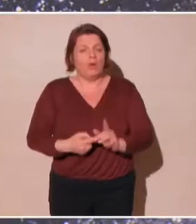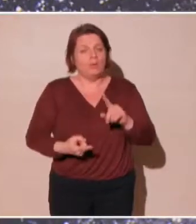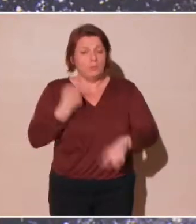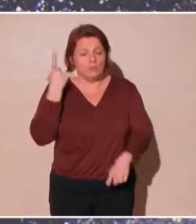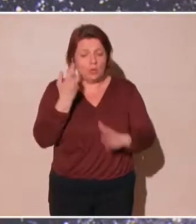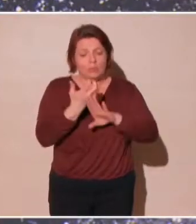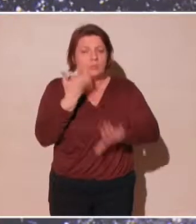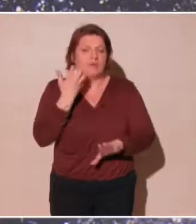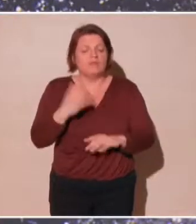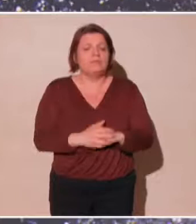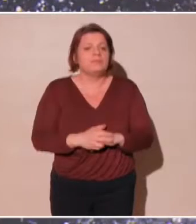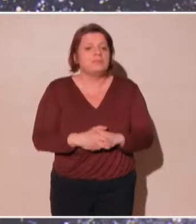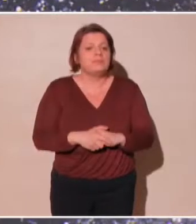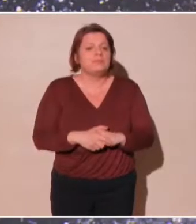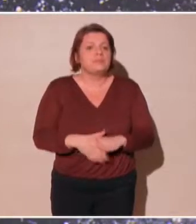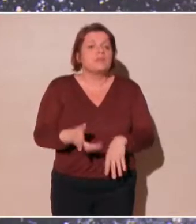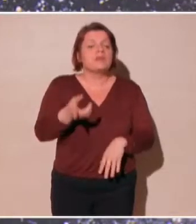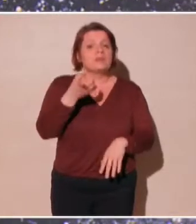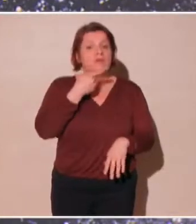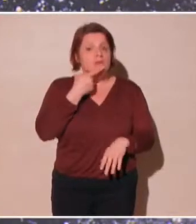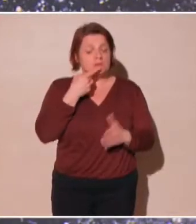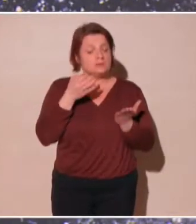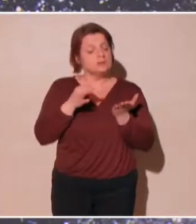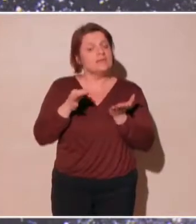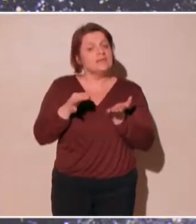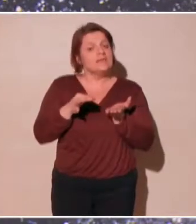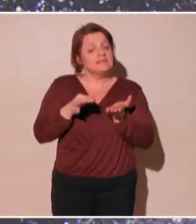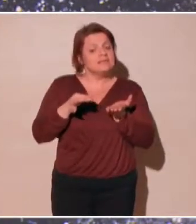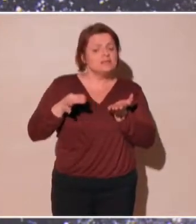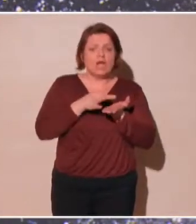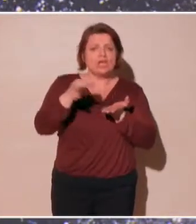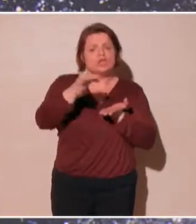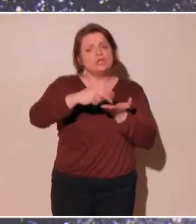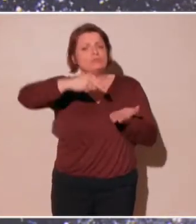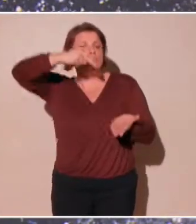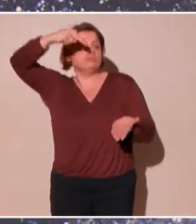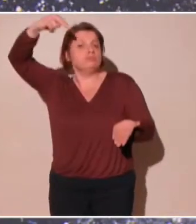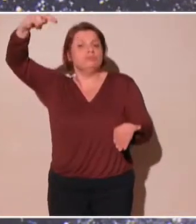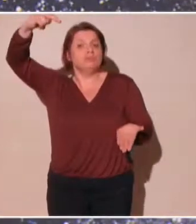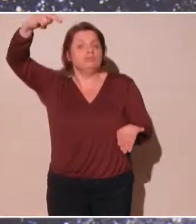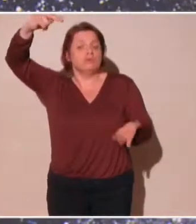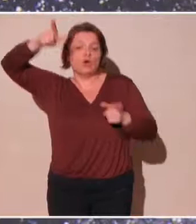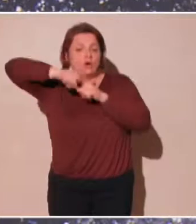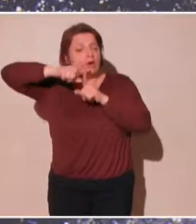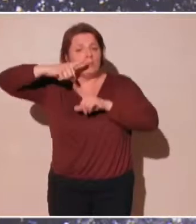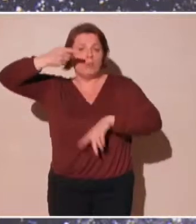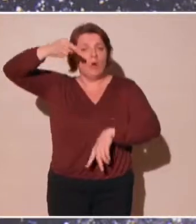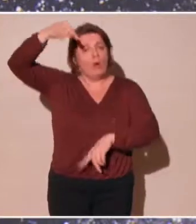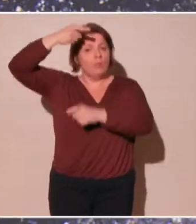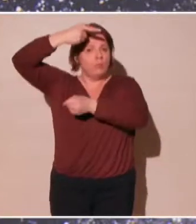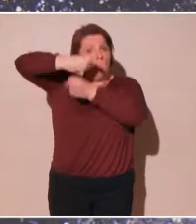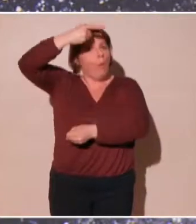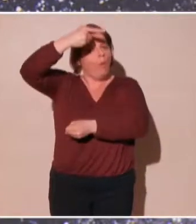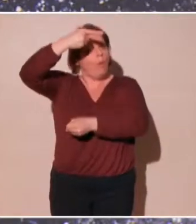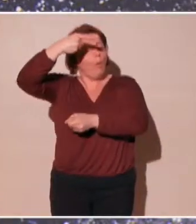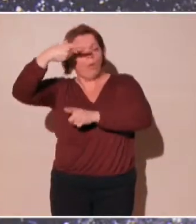a strategy which I would like to share with you today. This strategy is not something which is going to be a top-down